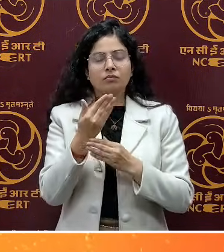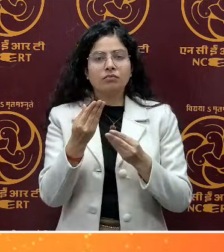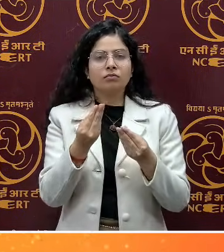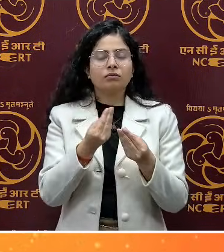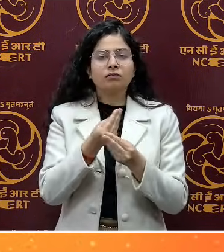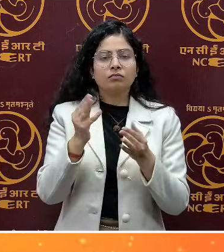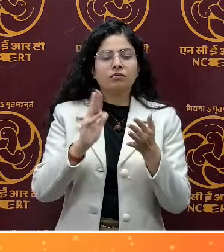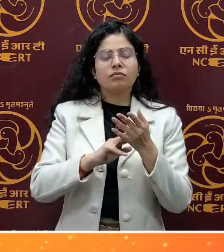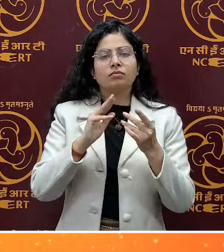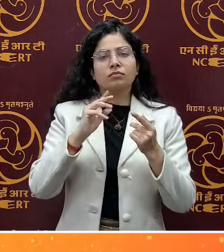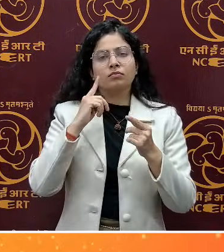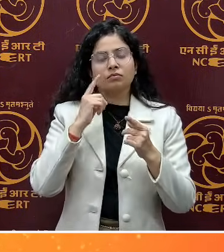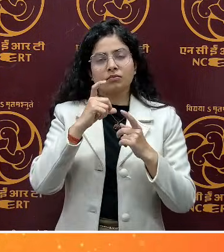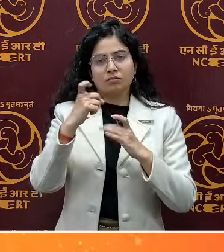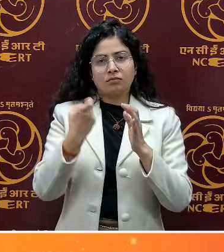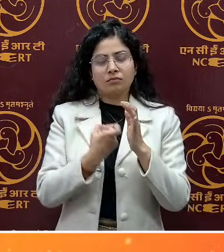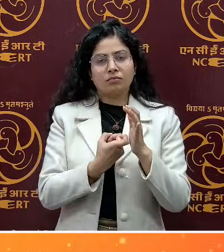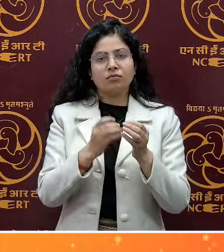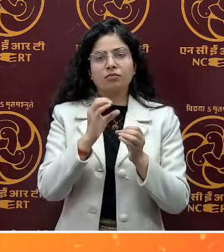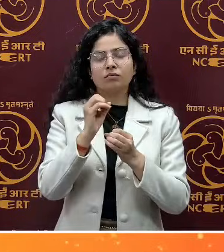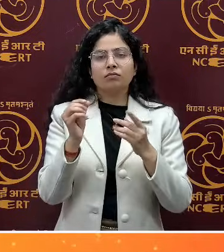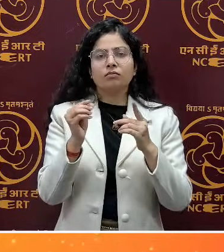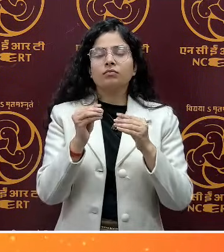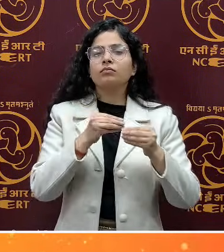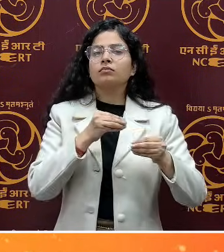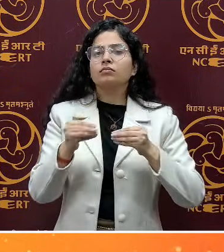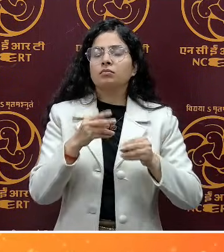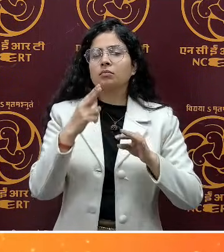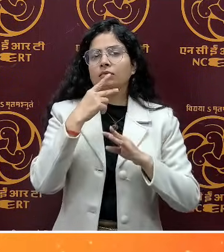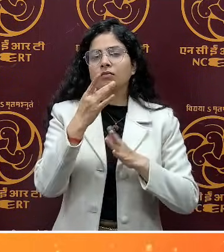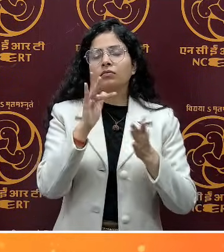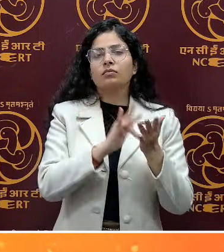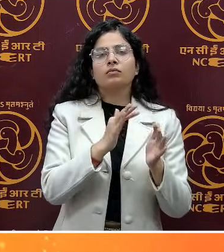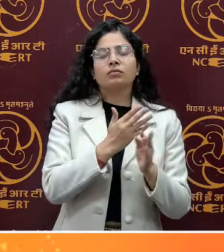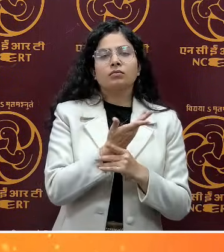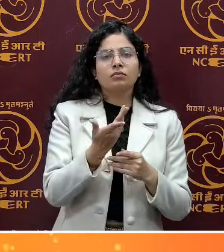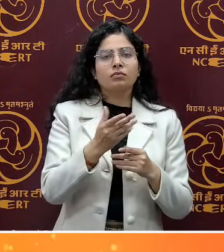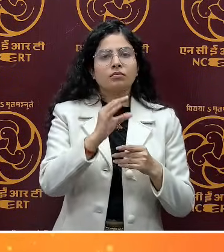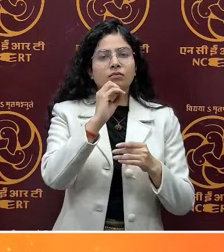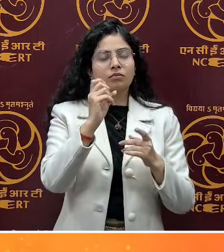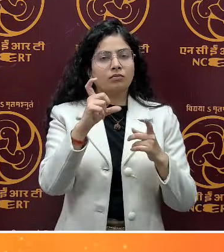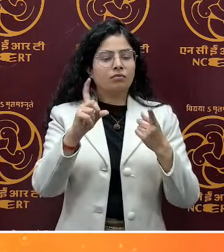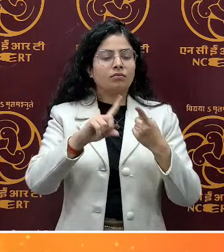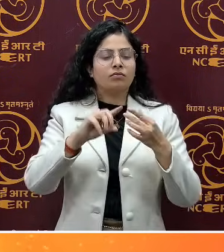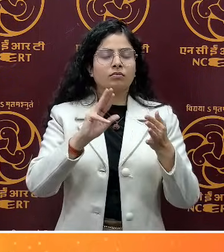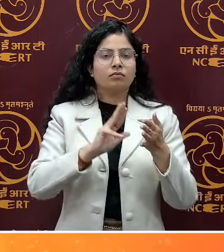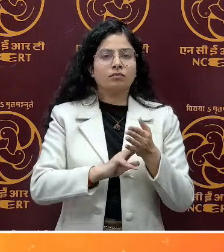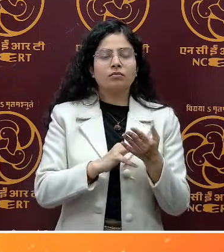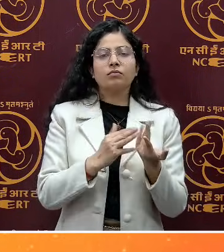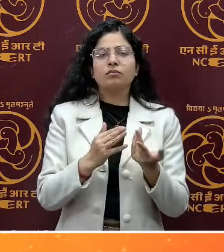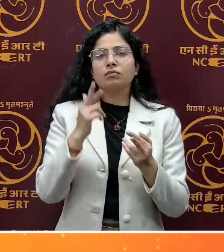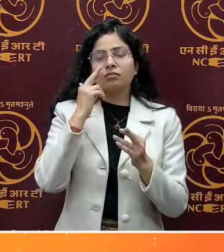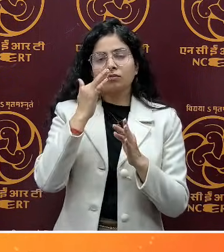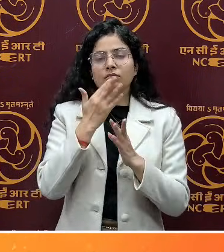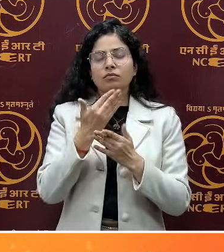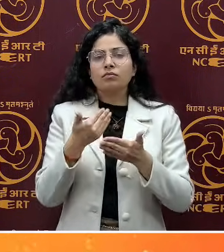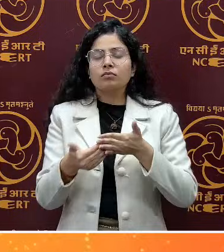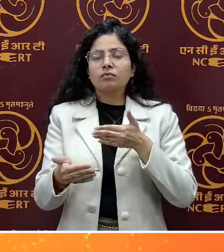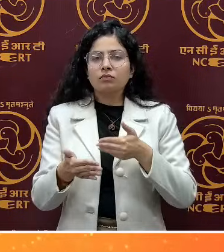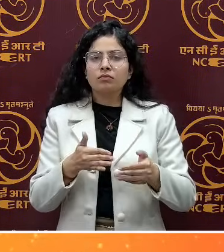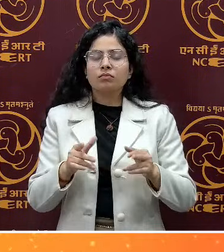are there in the food chain. From where they have come? They came from the ocean, because majorly all